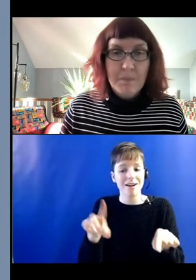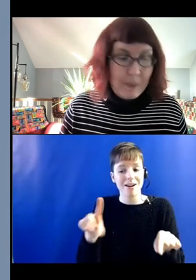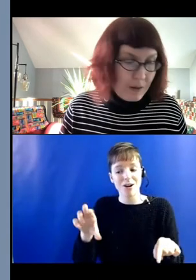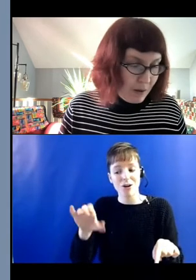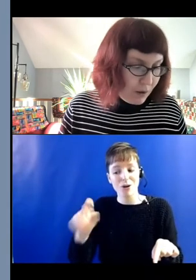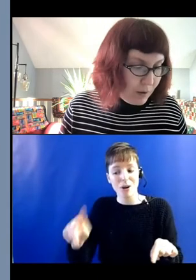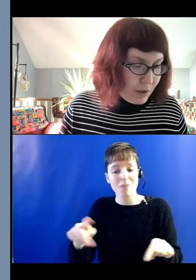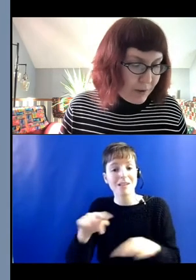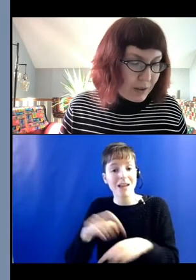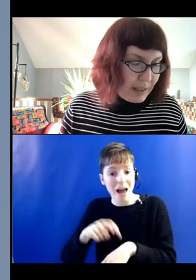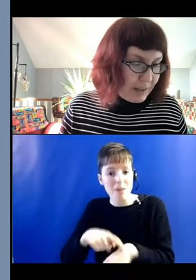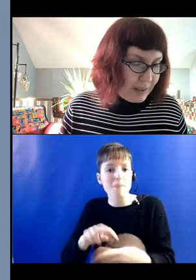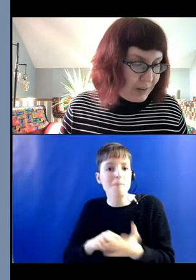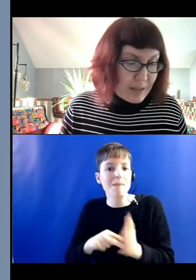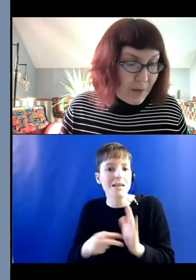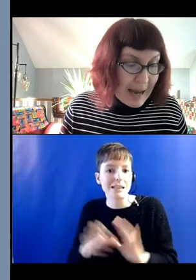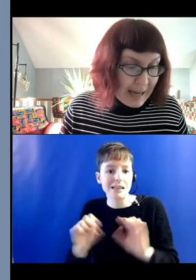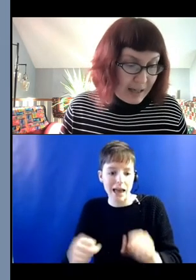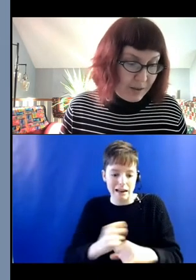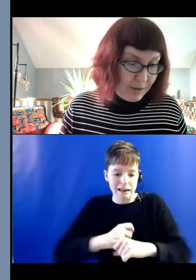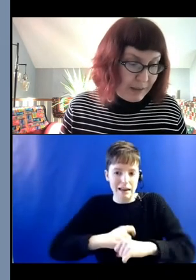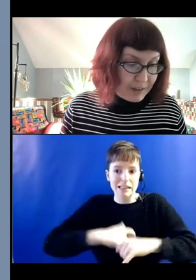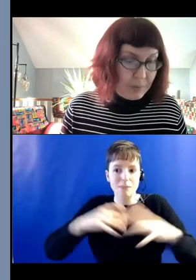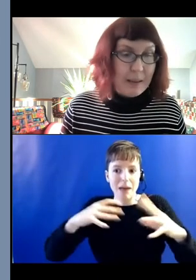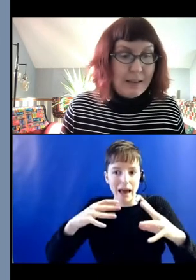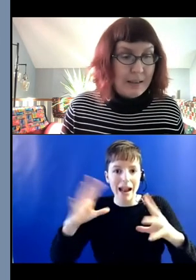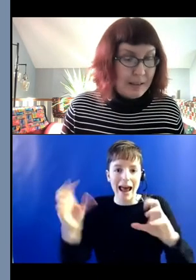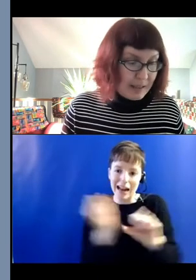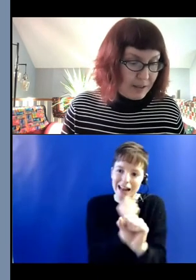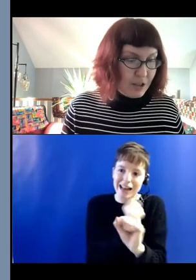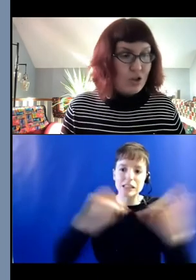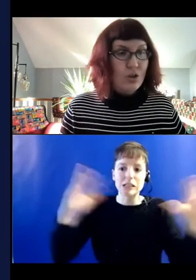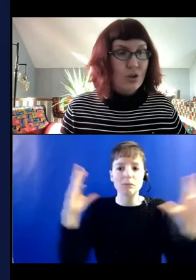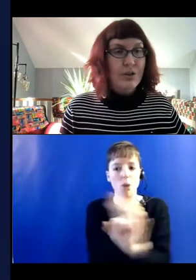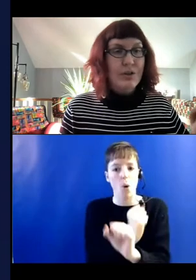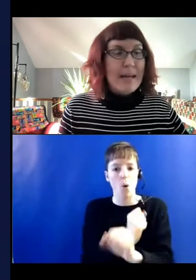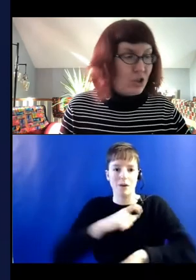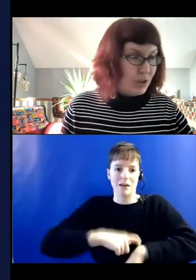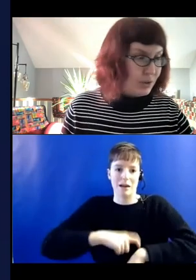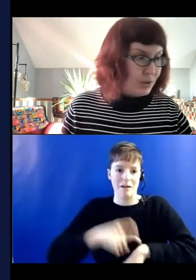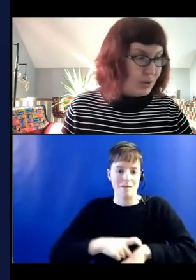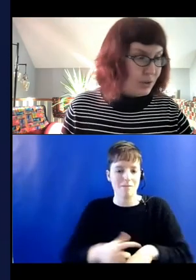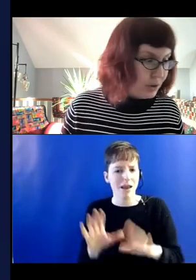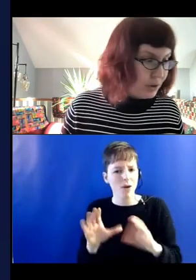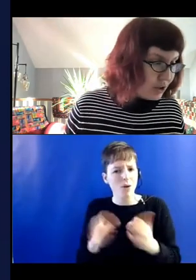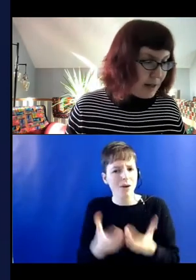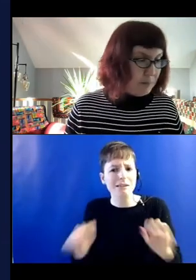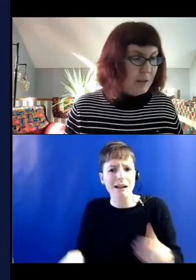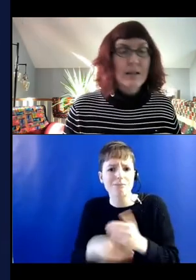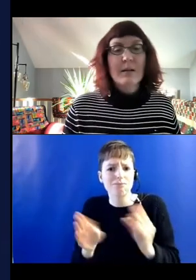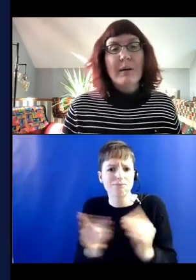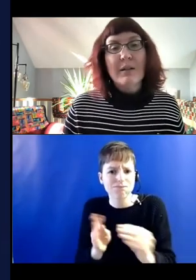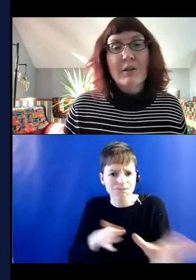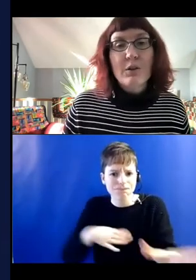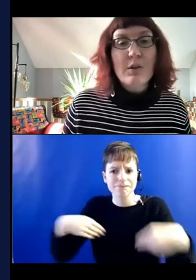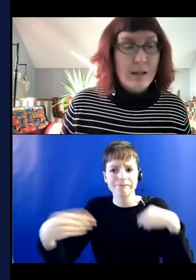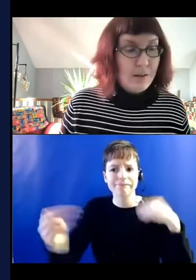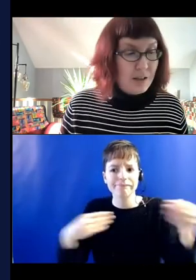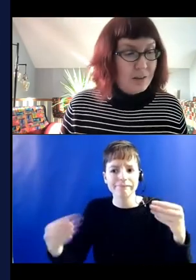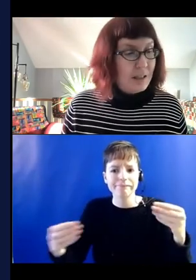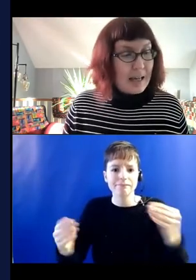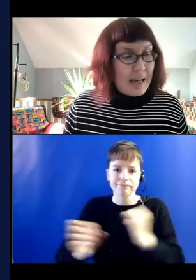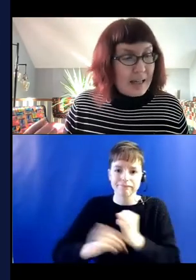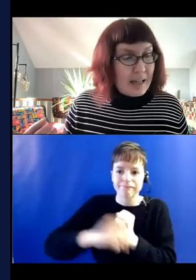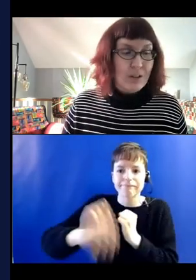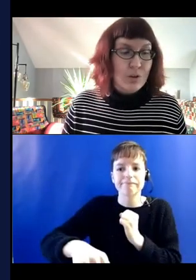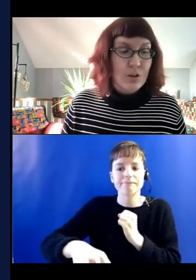time. All of our classes now add flexibility and additional dimensions to time by including